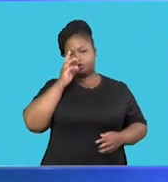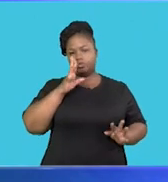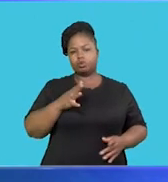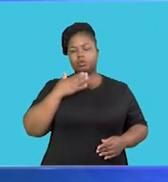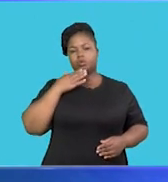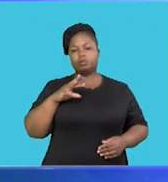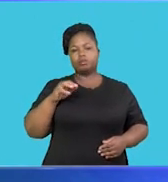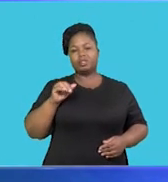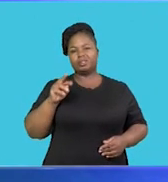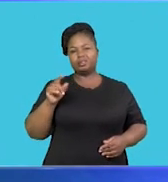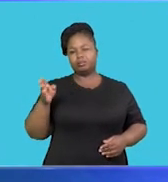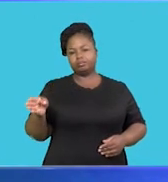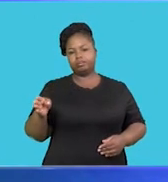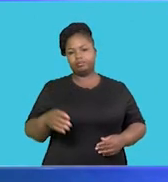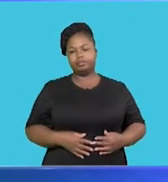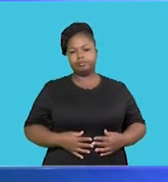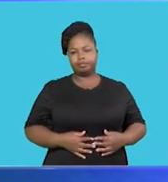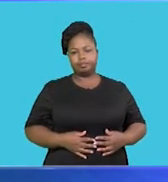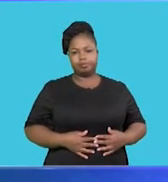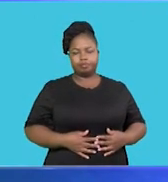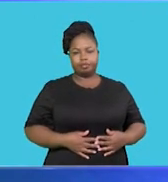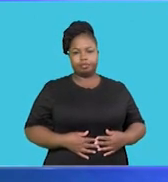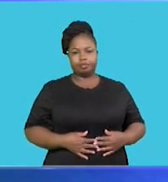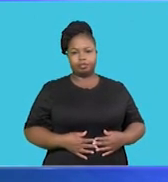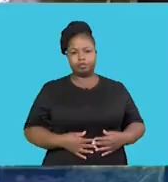TV umanini mrolo ubekhona wasihlanganisela lolu daba.